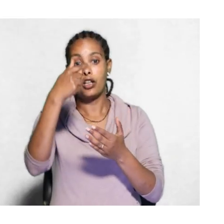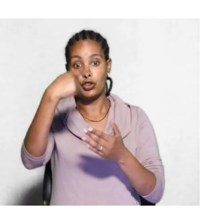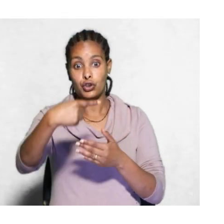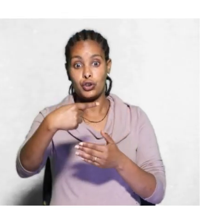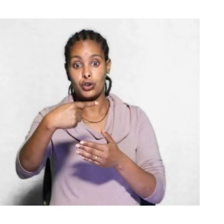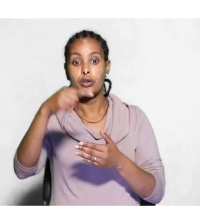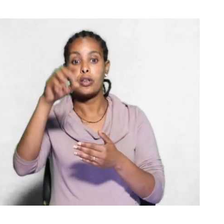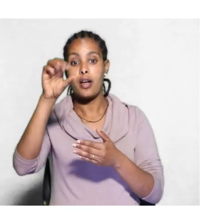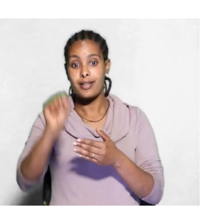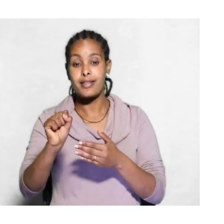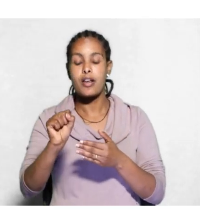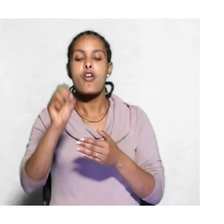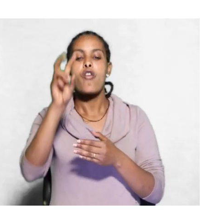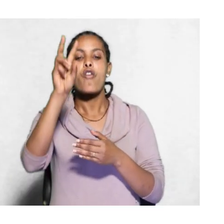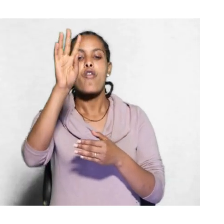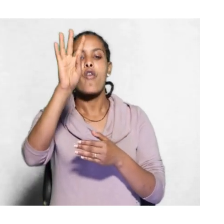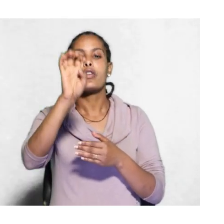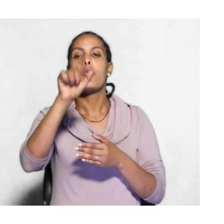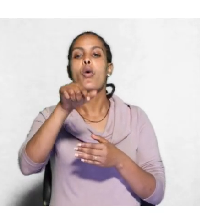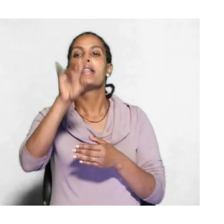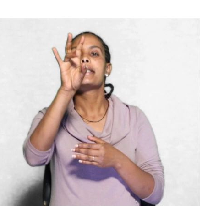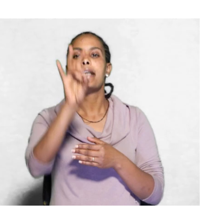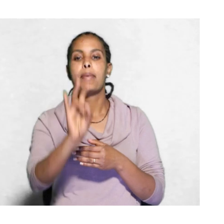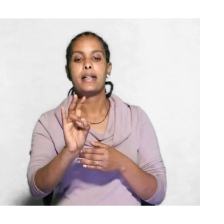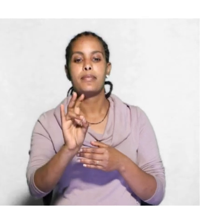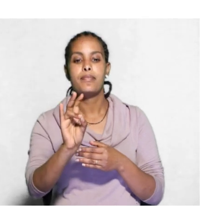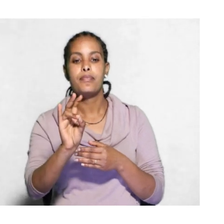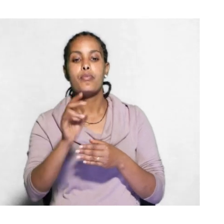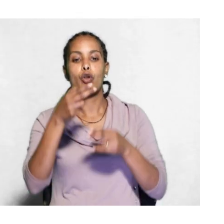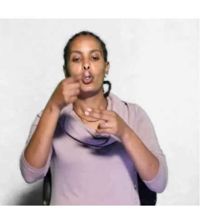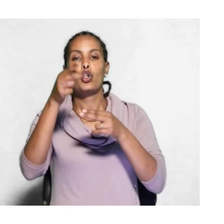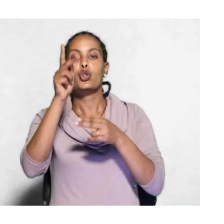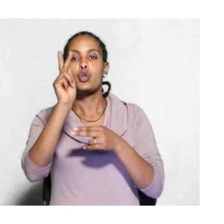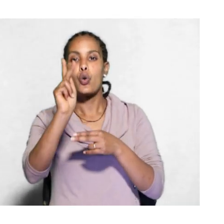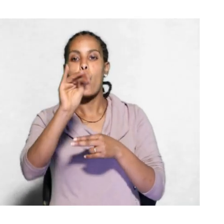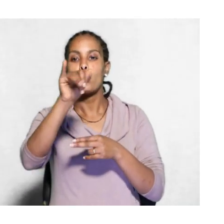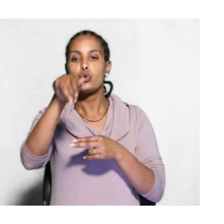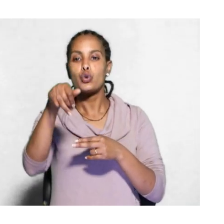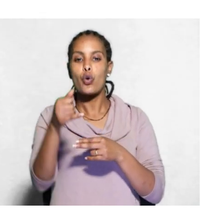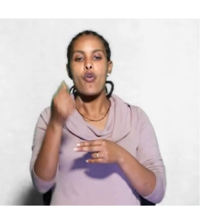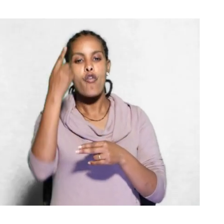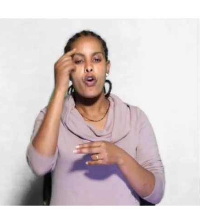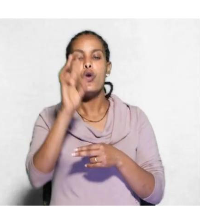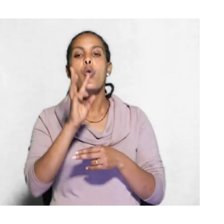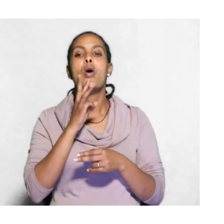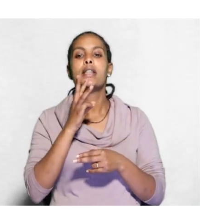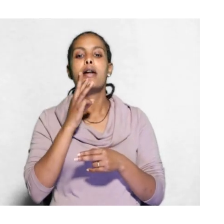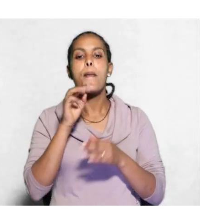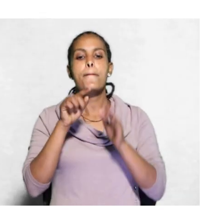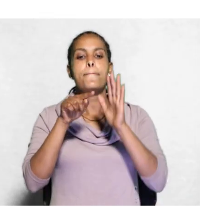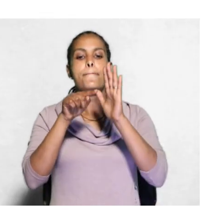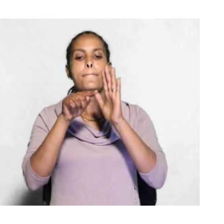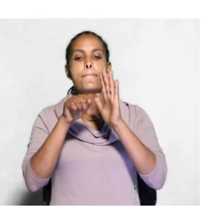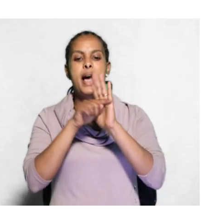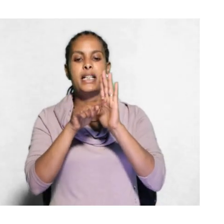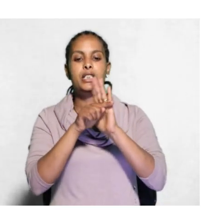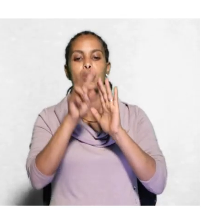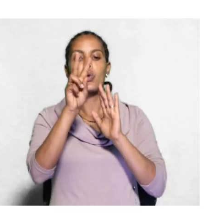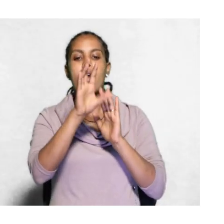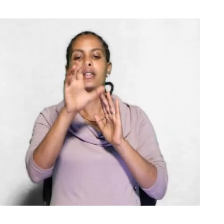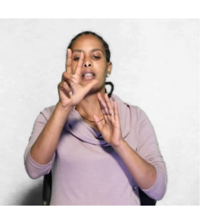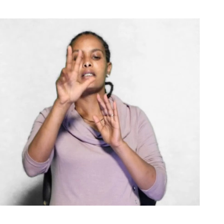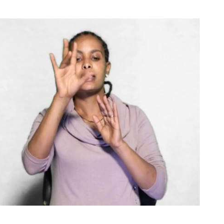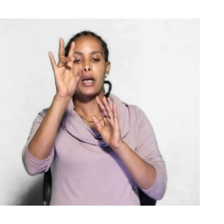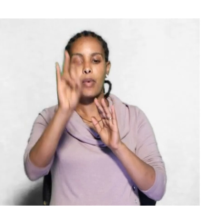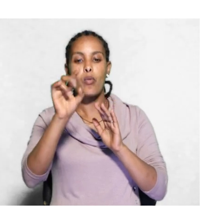sulfide is 40.7 kilojoule. For water, minus